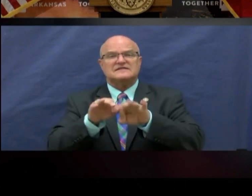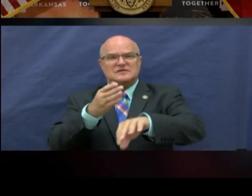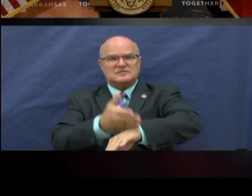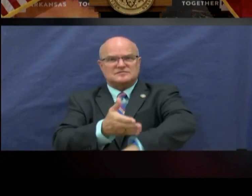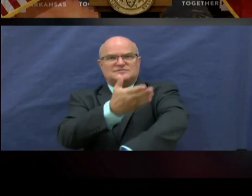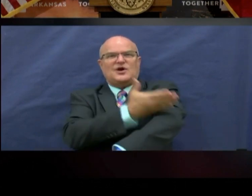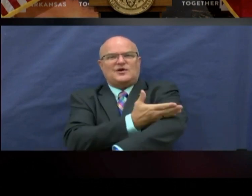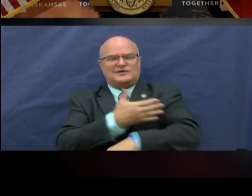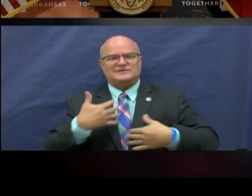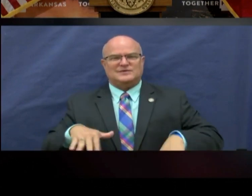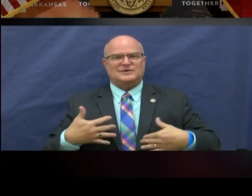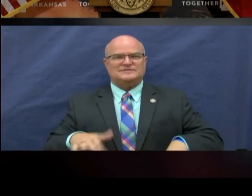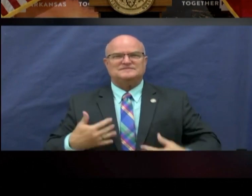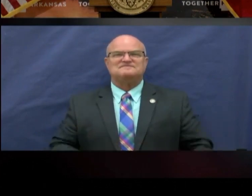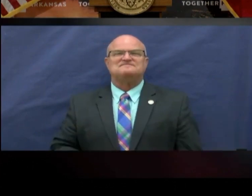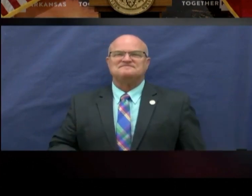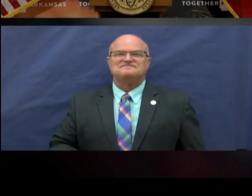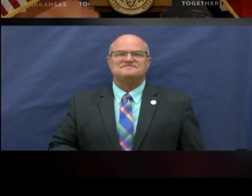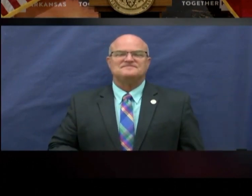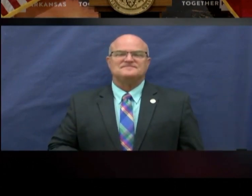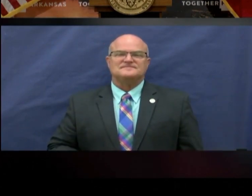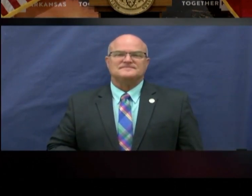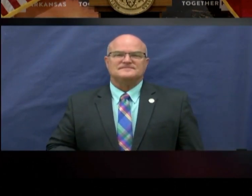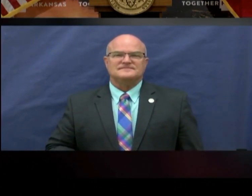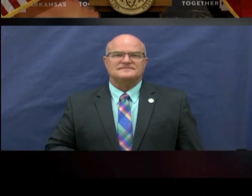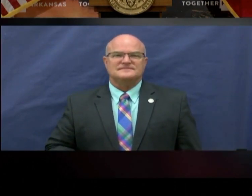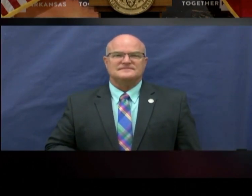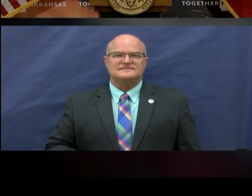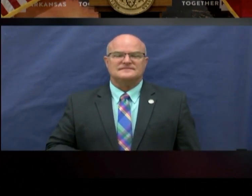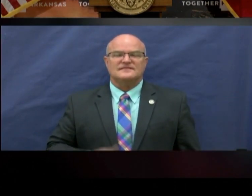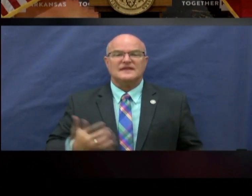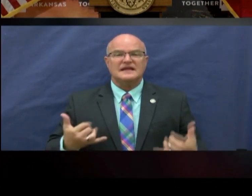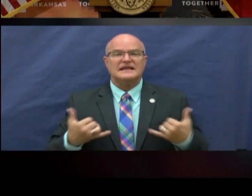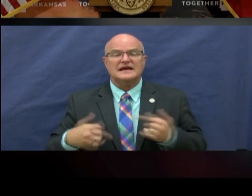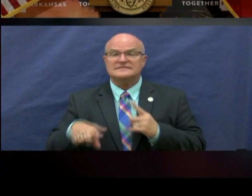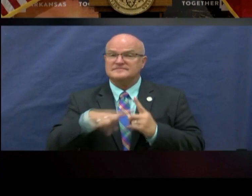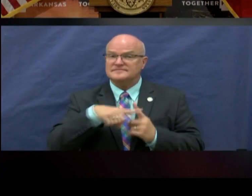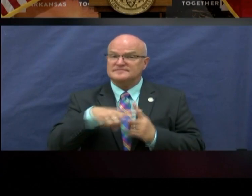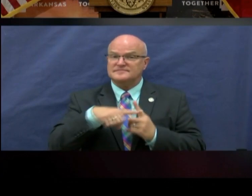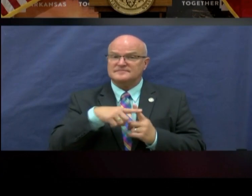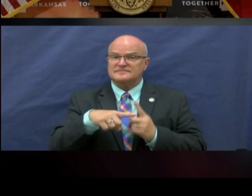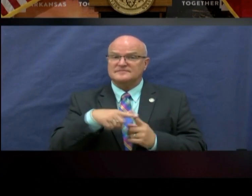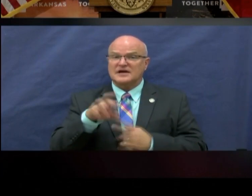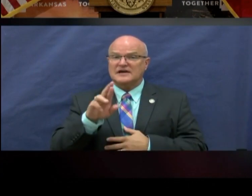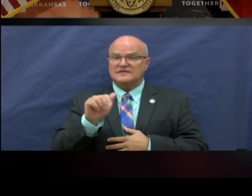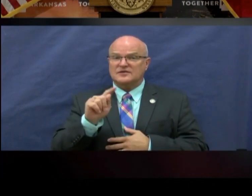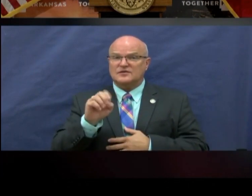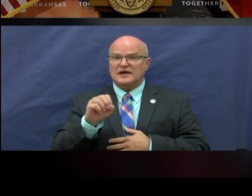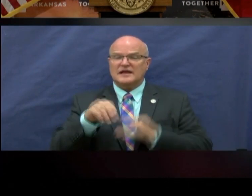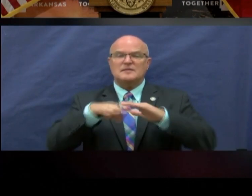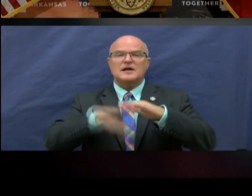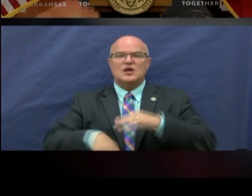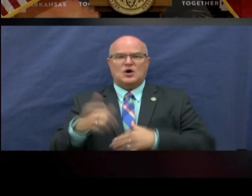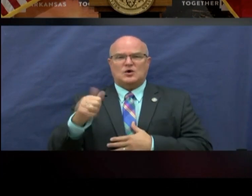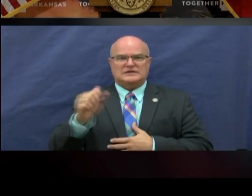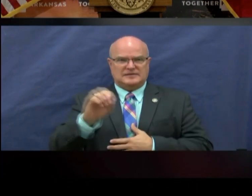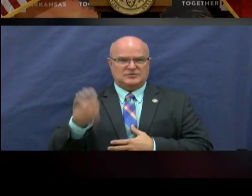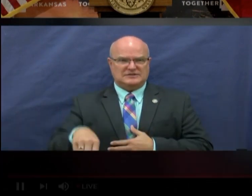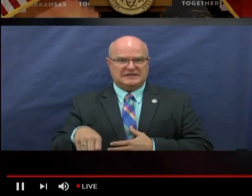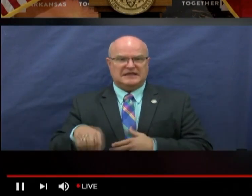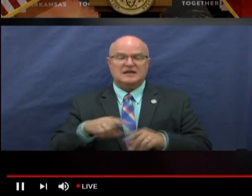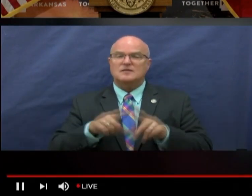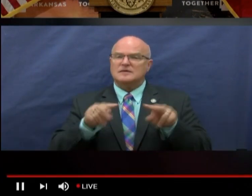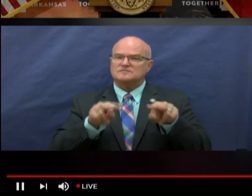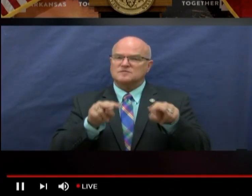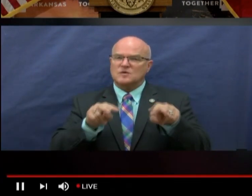made. And then we'll just see the positivity rate that we're below the 10%, but we watch